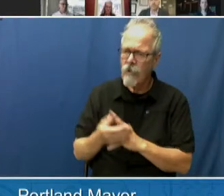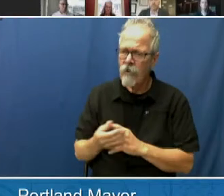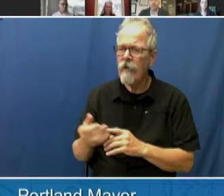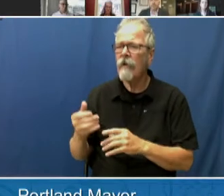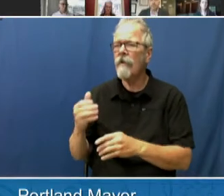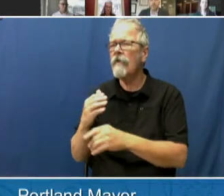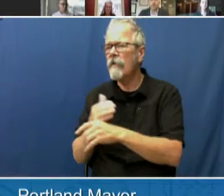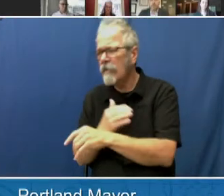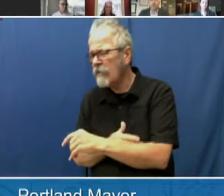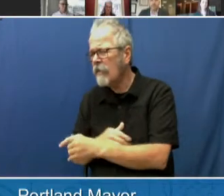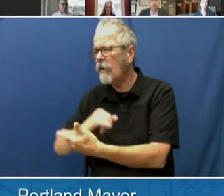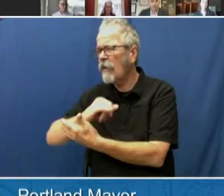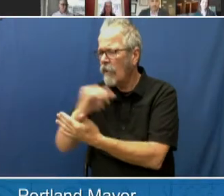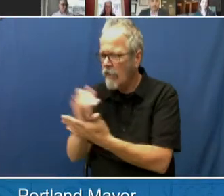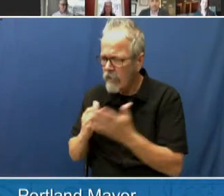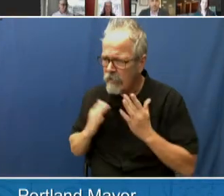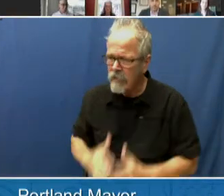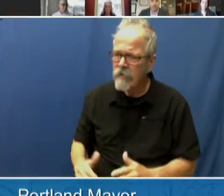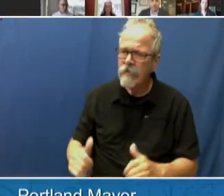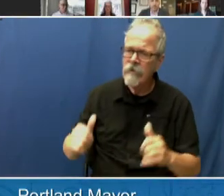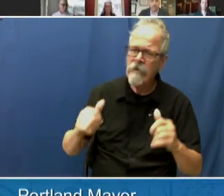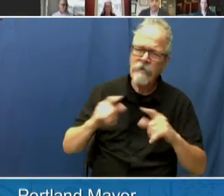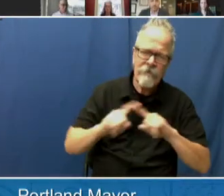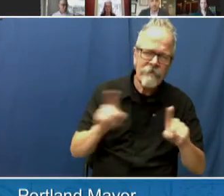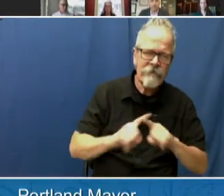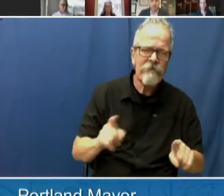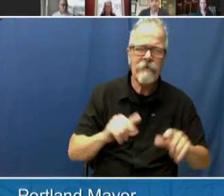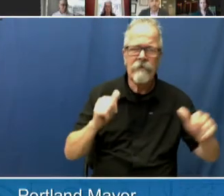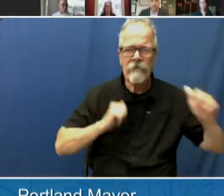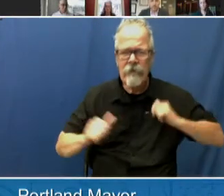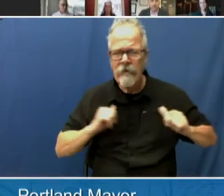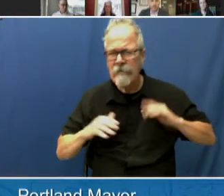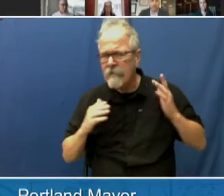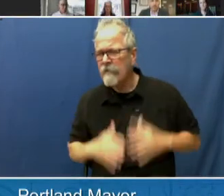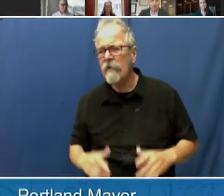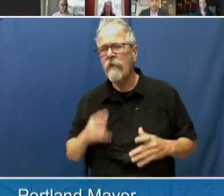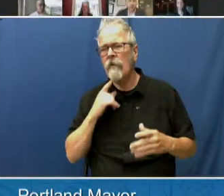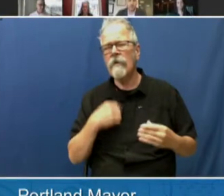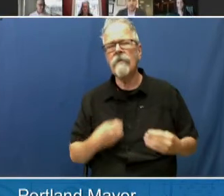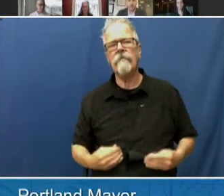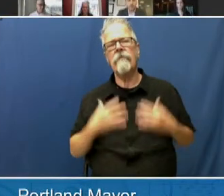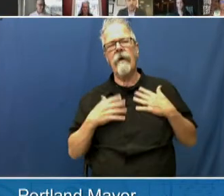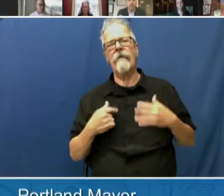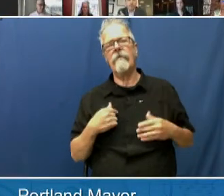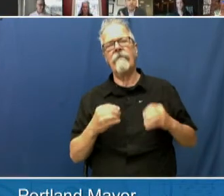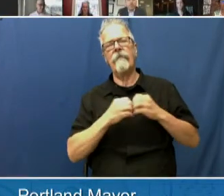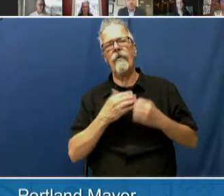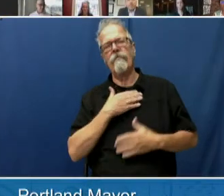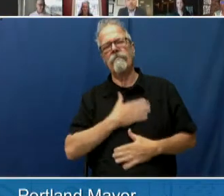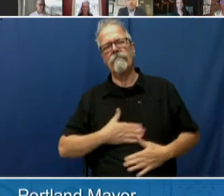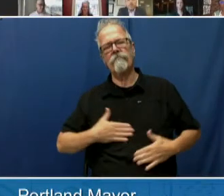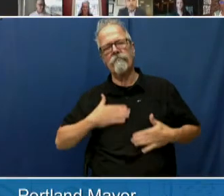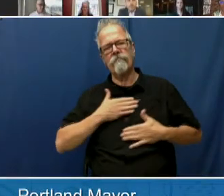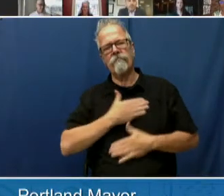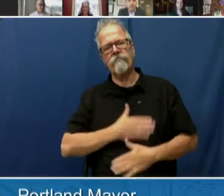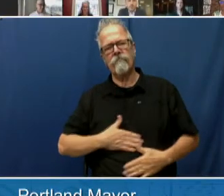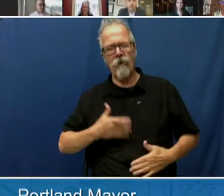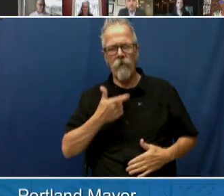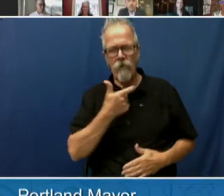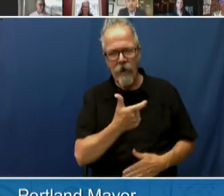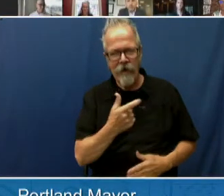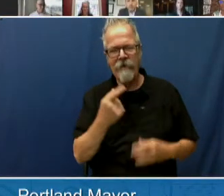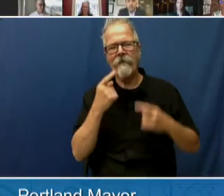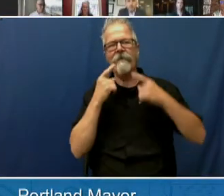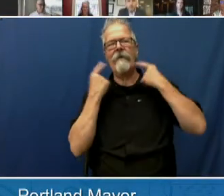they've continued to inspire us, bring us laughs and smiles, and help us find some grounding during a really